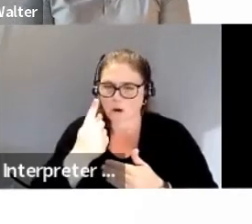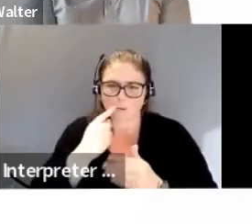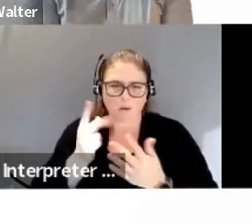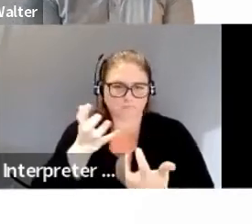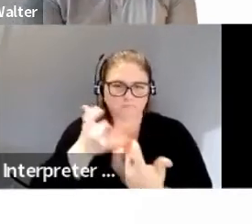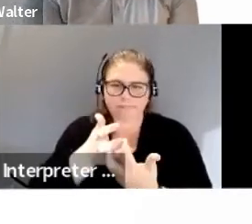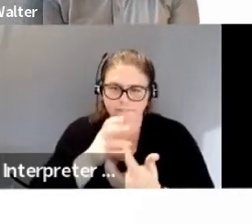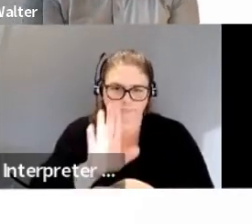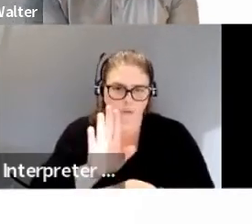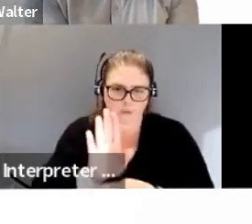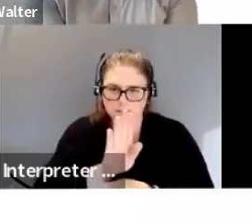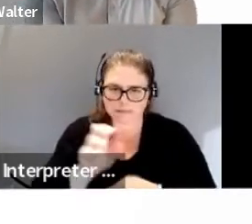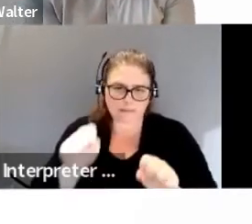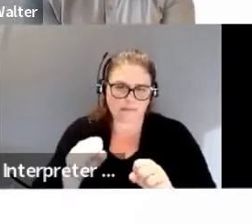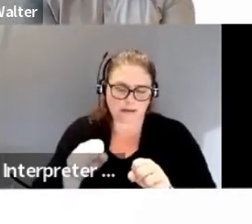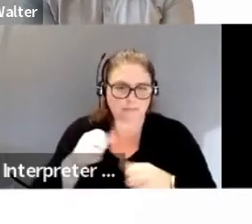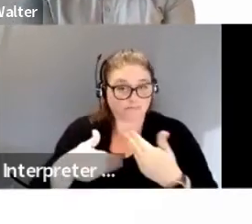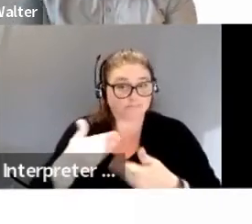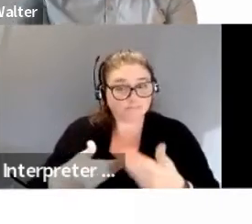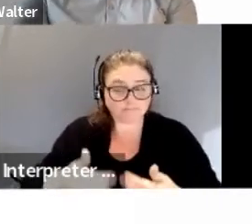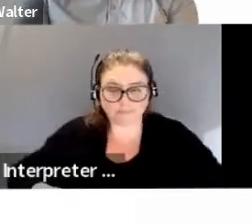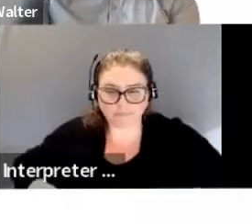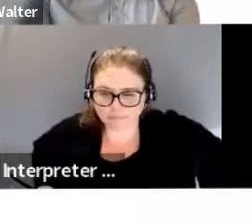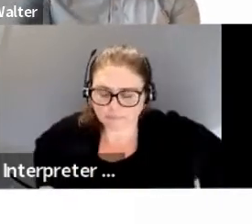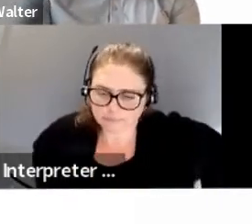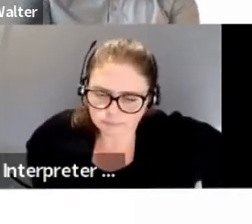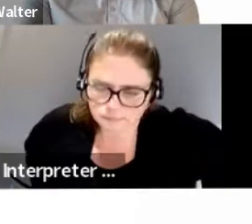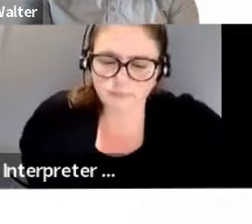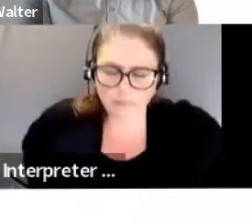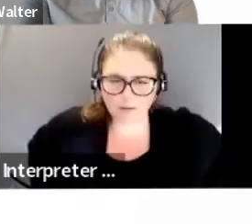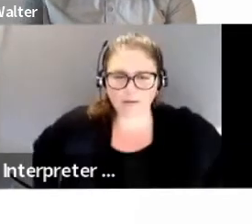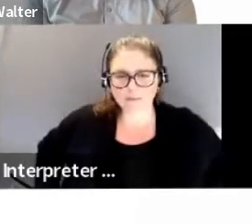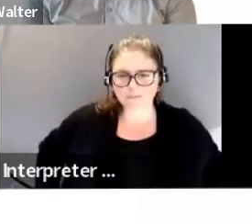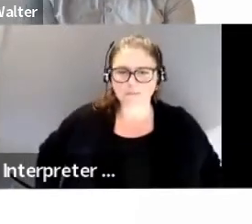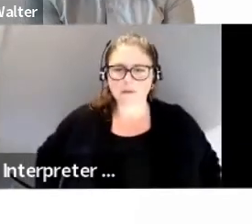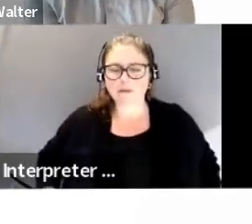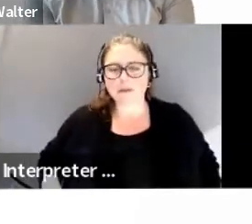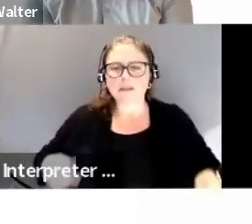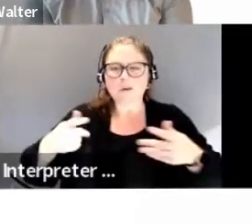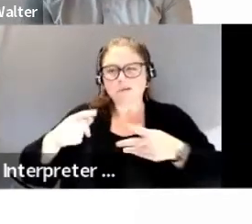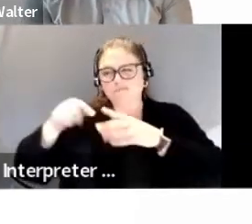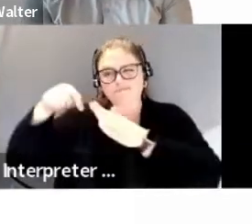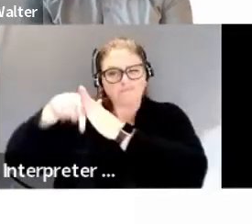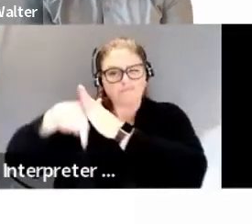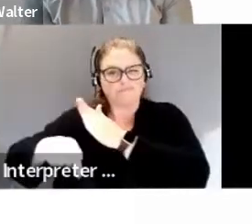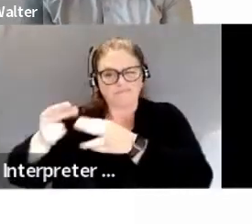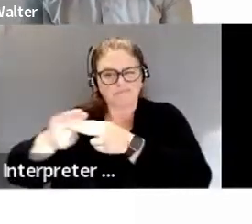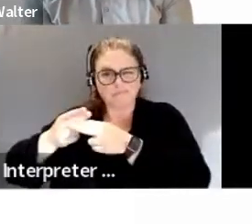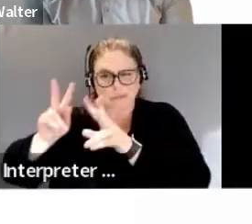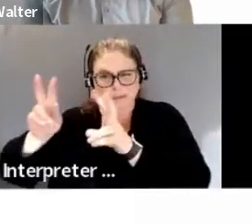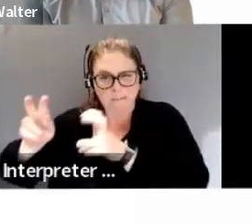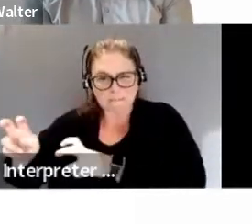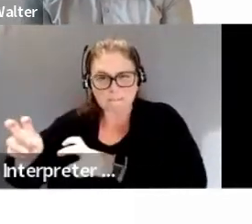So before we kick into the deep content today, in terms of non-dilutive funding and all that good stuff, I want to start with a bit of